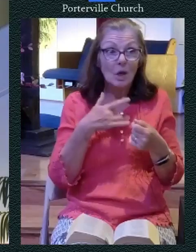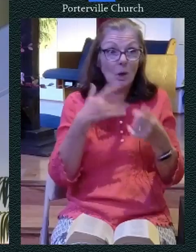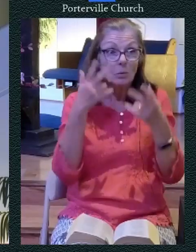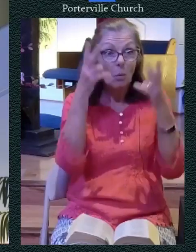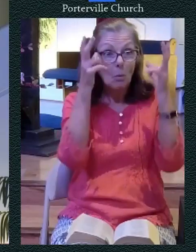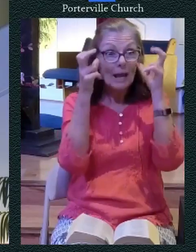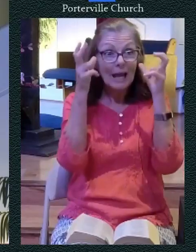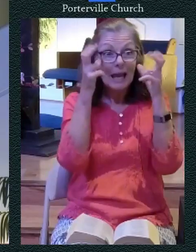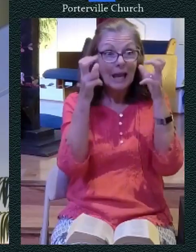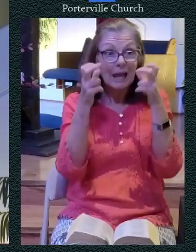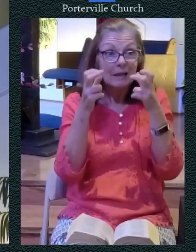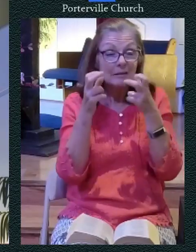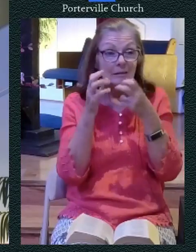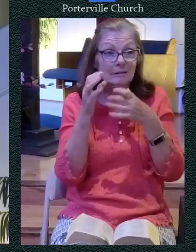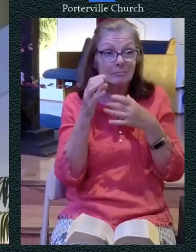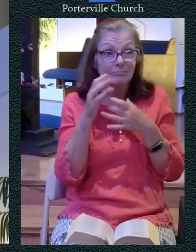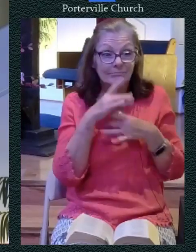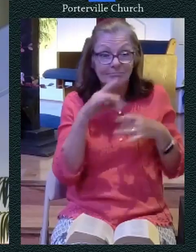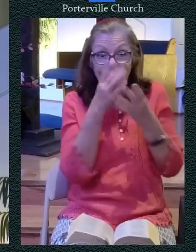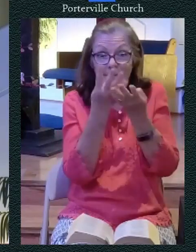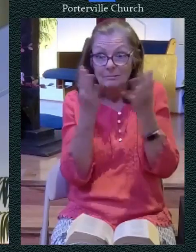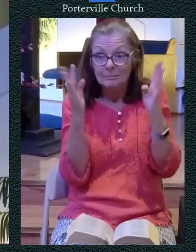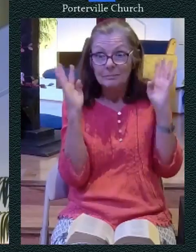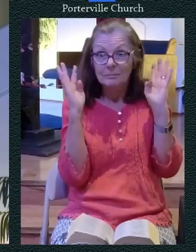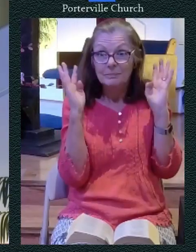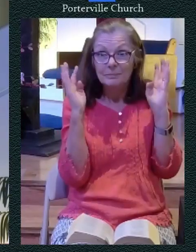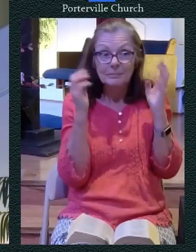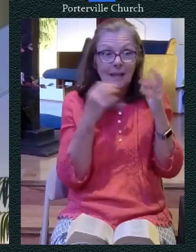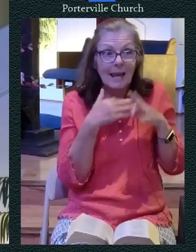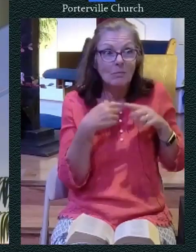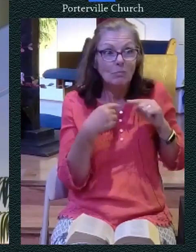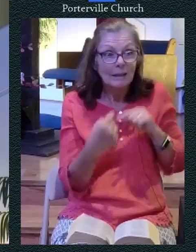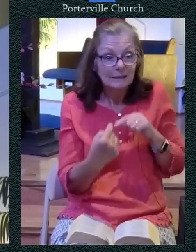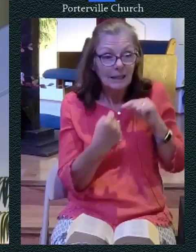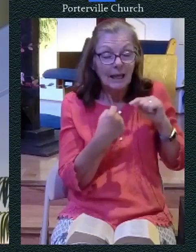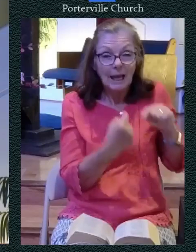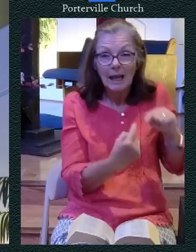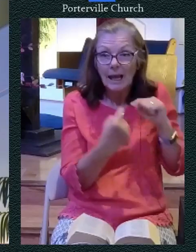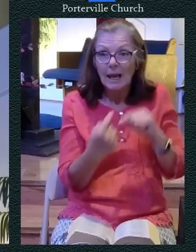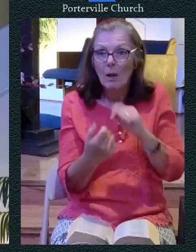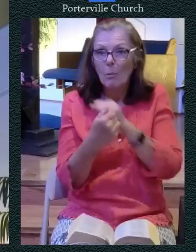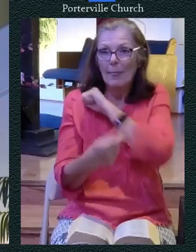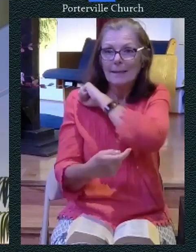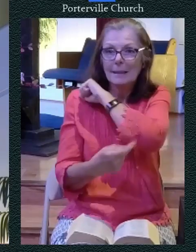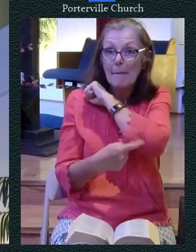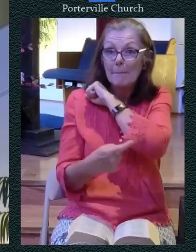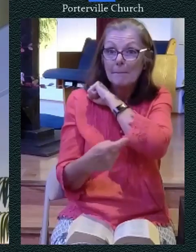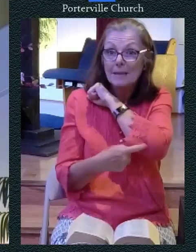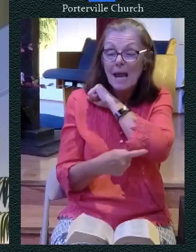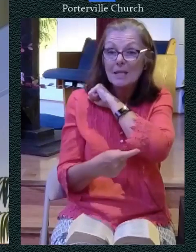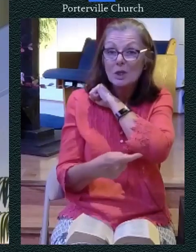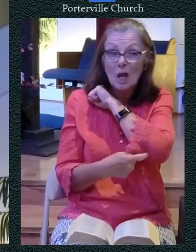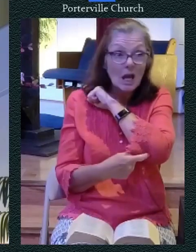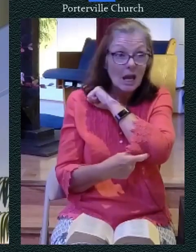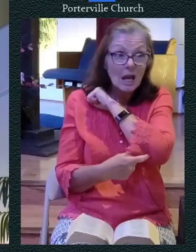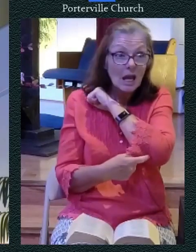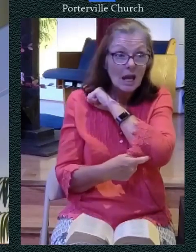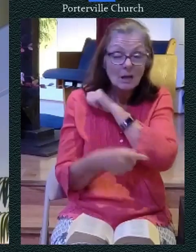him. And he's wrestling with temptation. He's wrestling not to betray